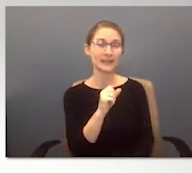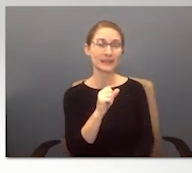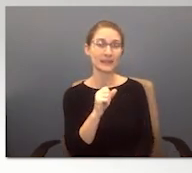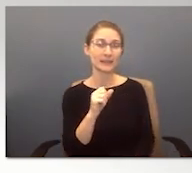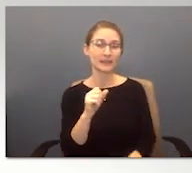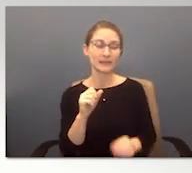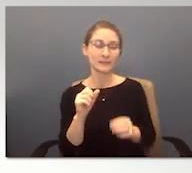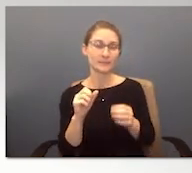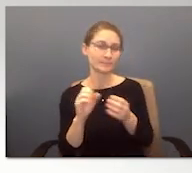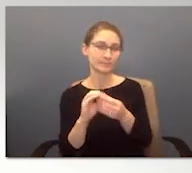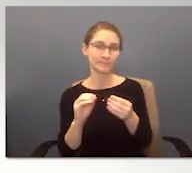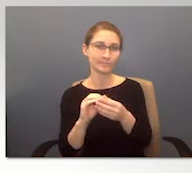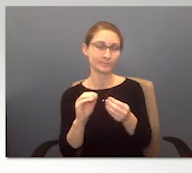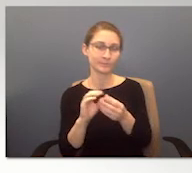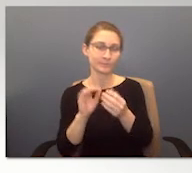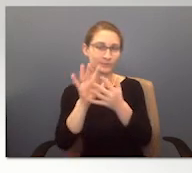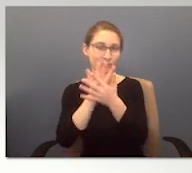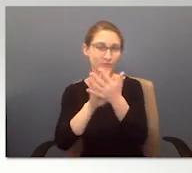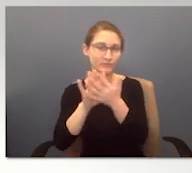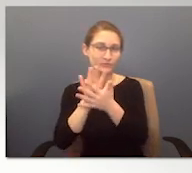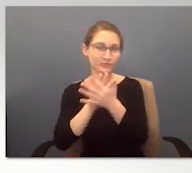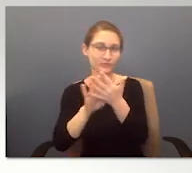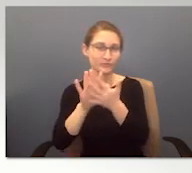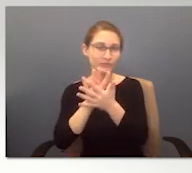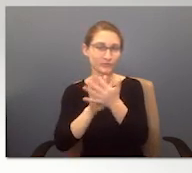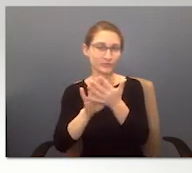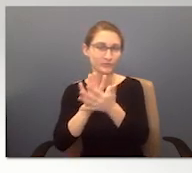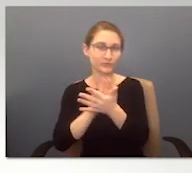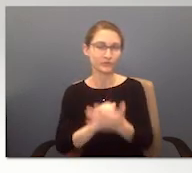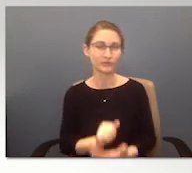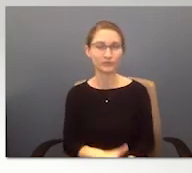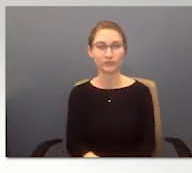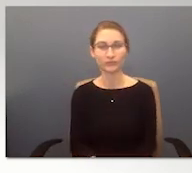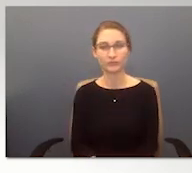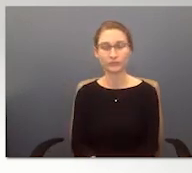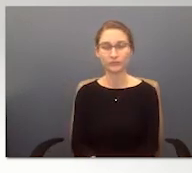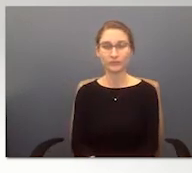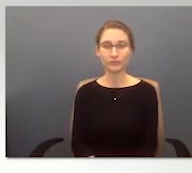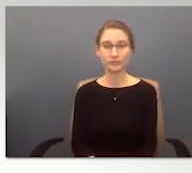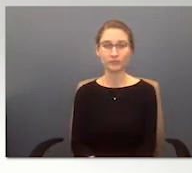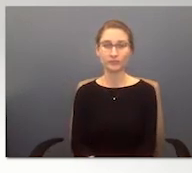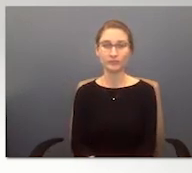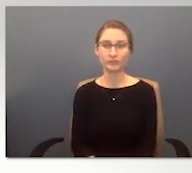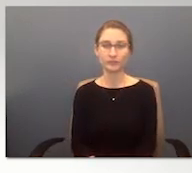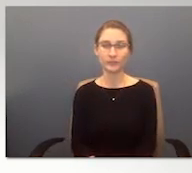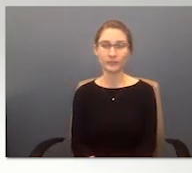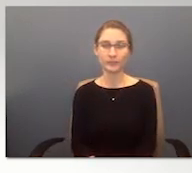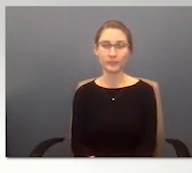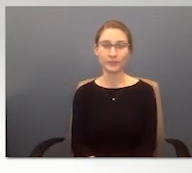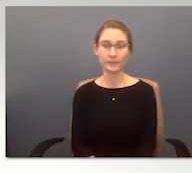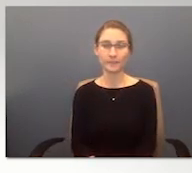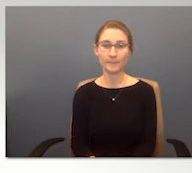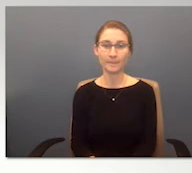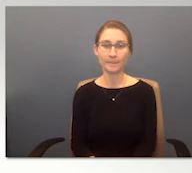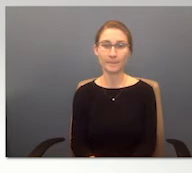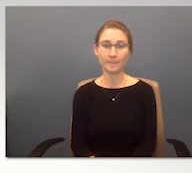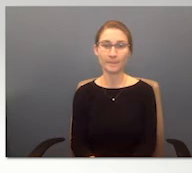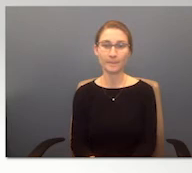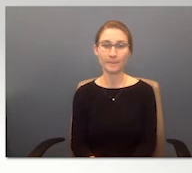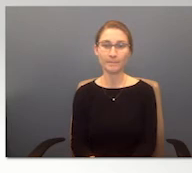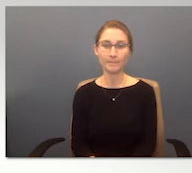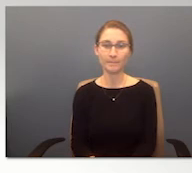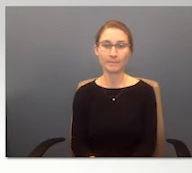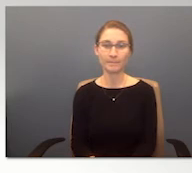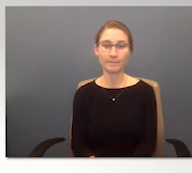different stages of her life. Where, like as you said before, sometimes you don't need stuff, and then sometimes you do need things. And so we notice, like during